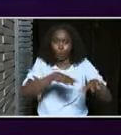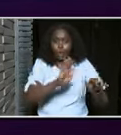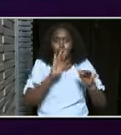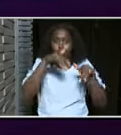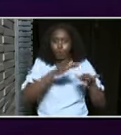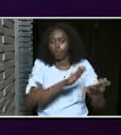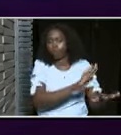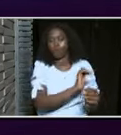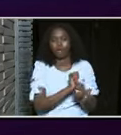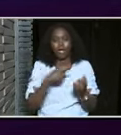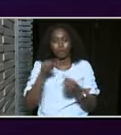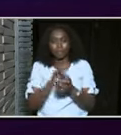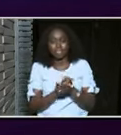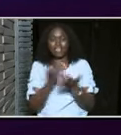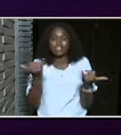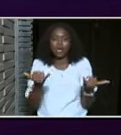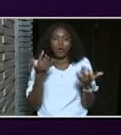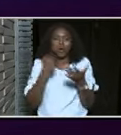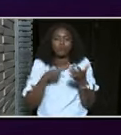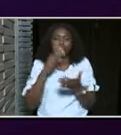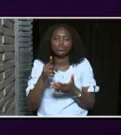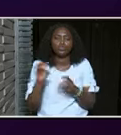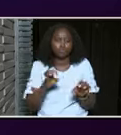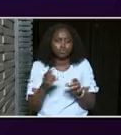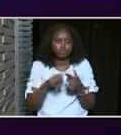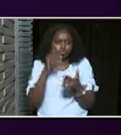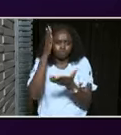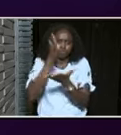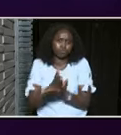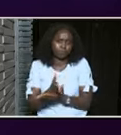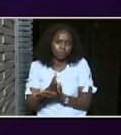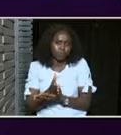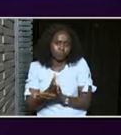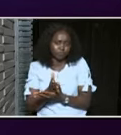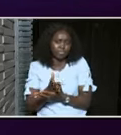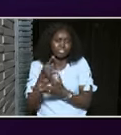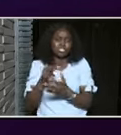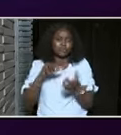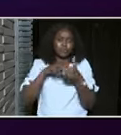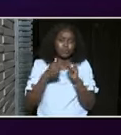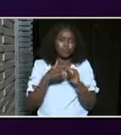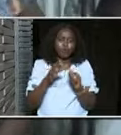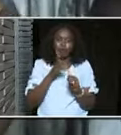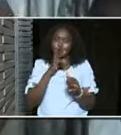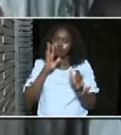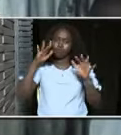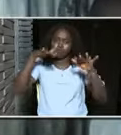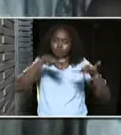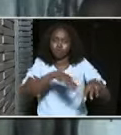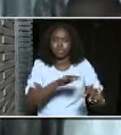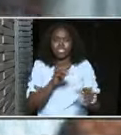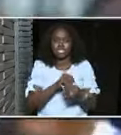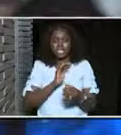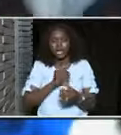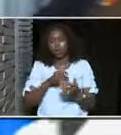or solve the problem of flooding in this country if you are elected as the president of this country? Thank you, Your